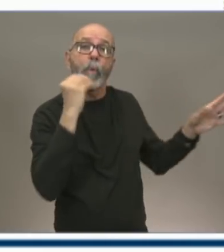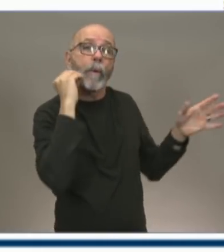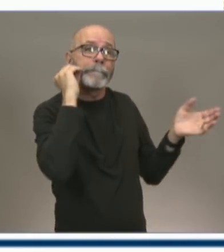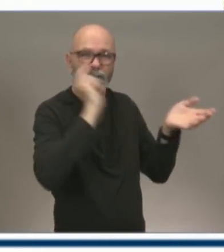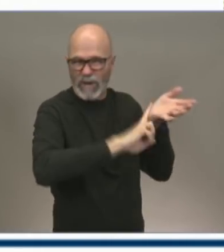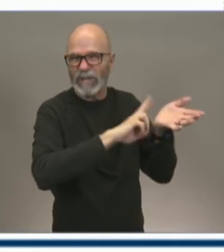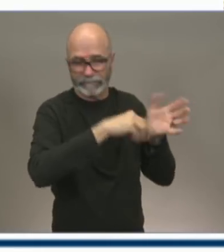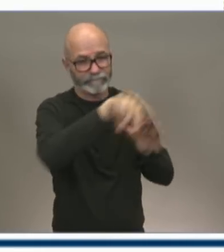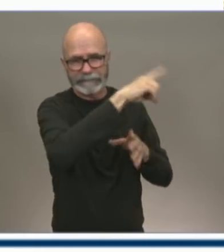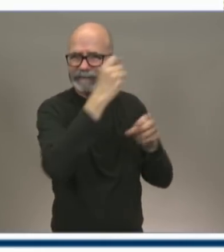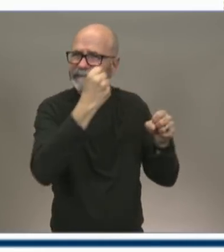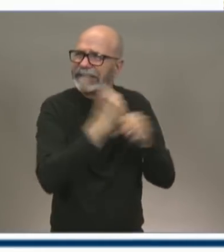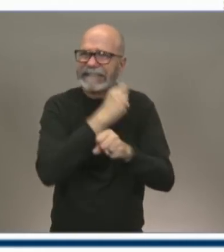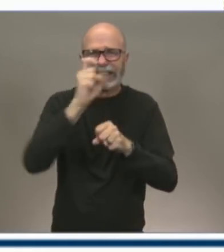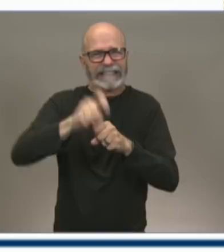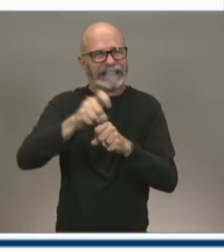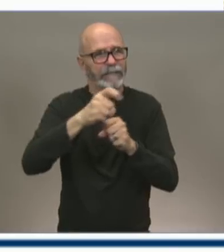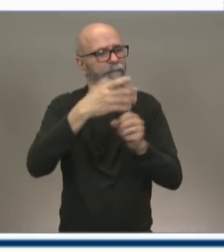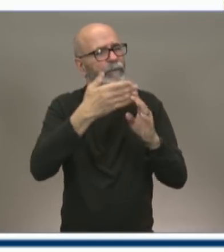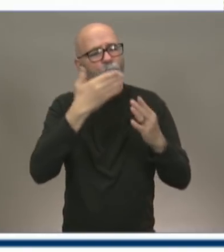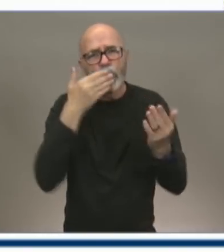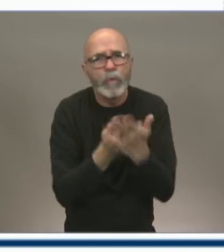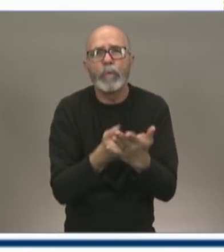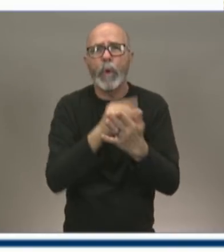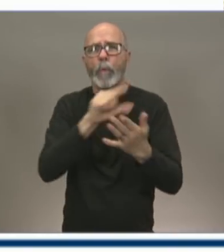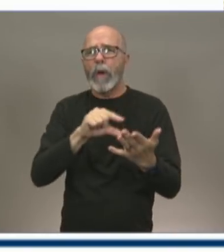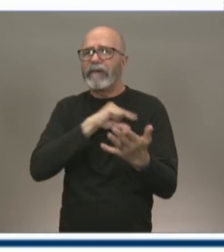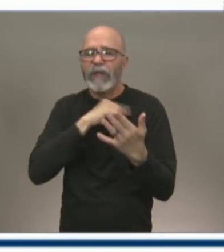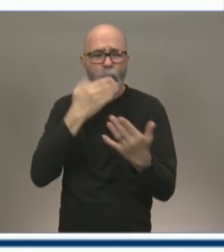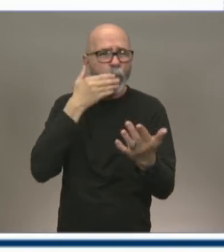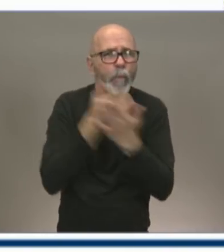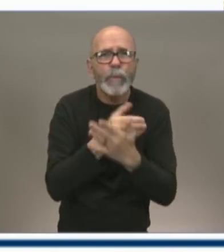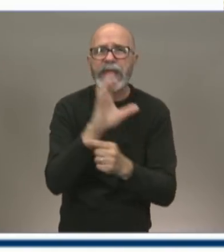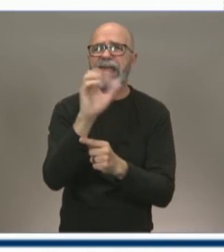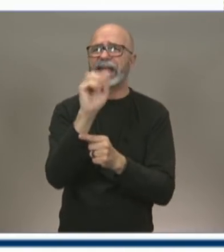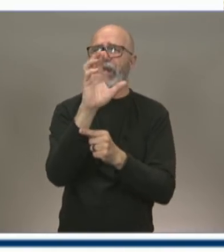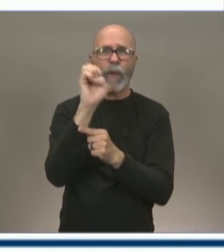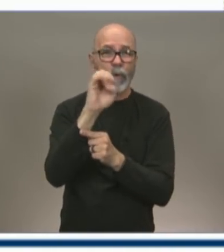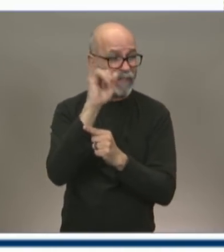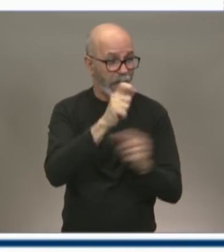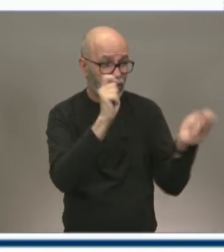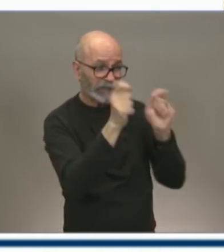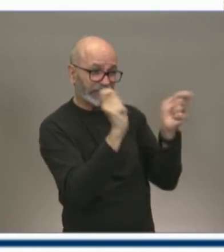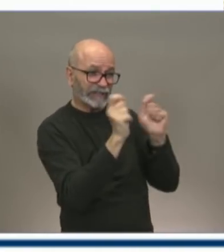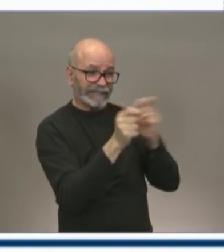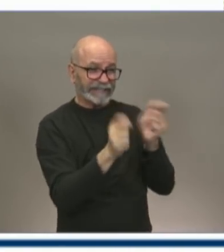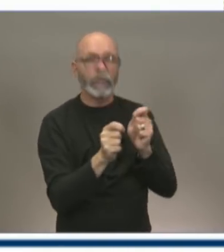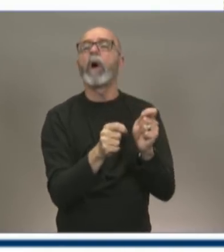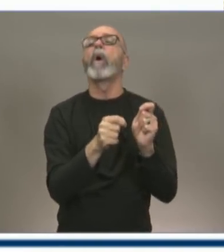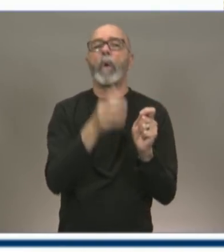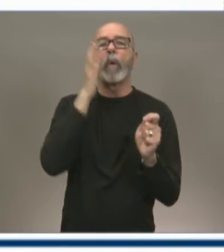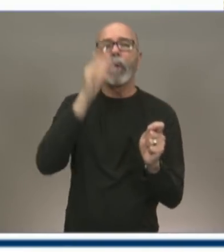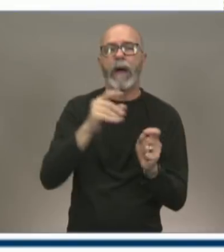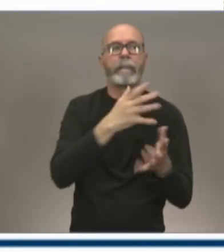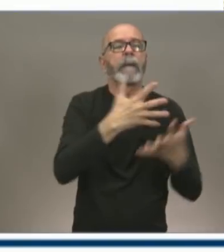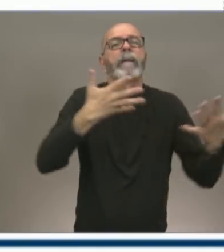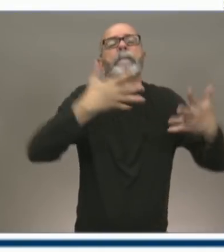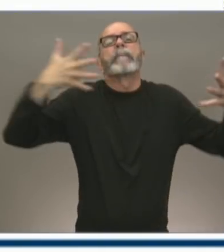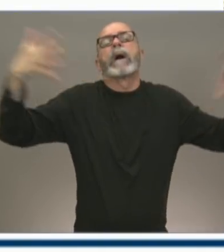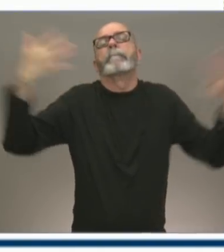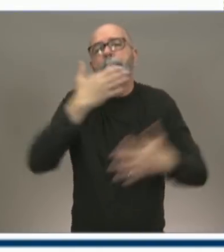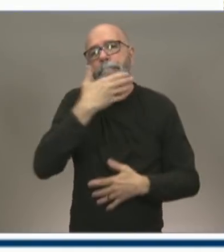safe and comfortable environments, and it is my hope that these changes will better serve the residents, their families, and